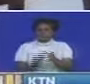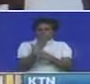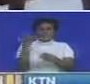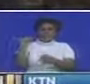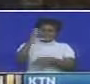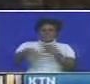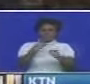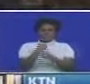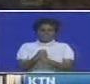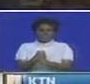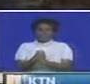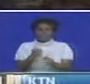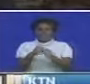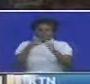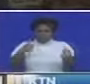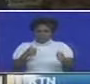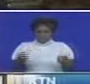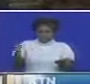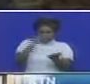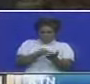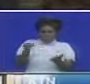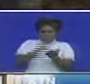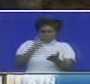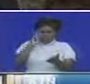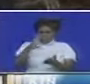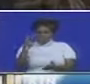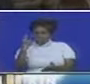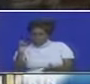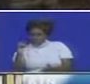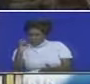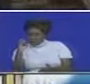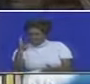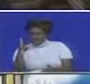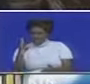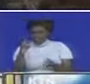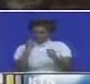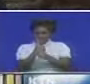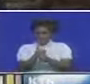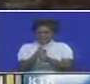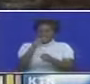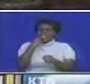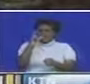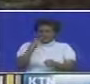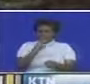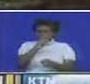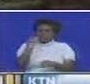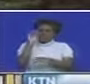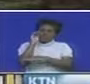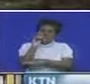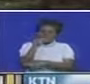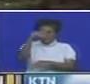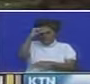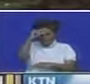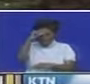year. To avoid a repeat of what the country witnessed in 2011, the Kenya Red Cross is now calling upon the government and other